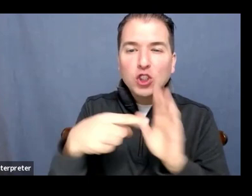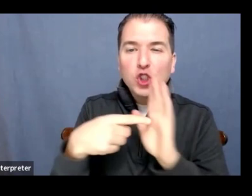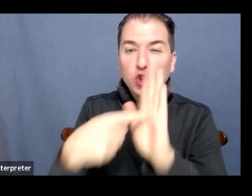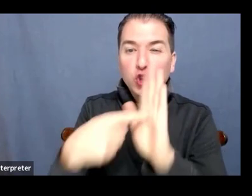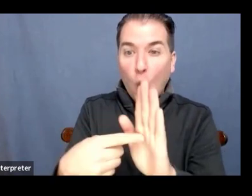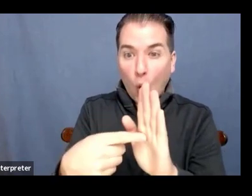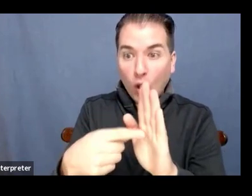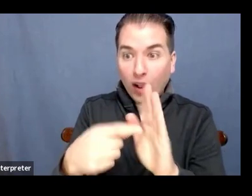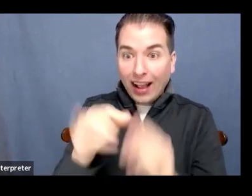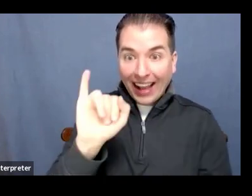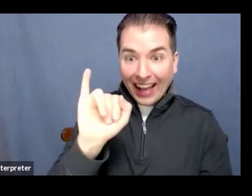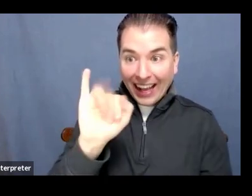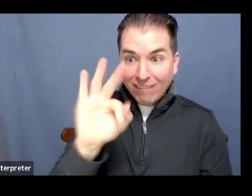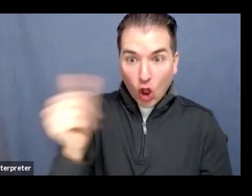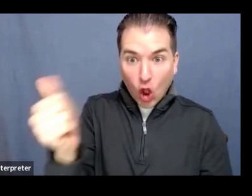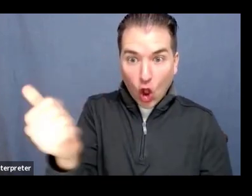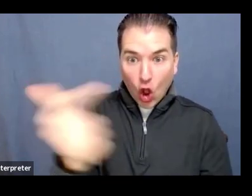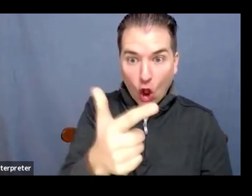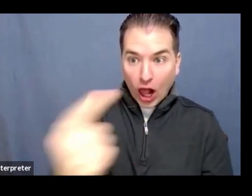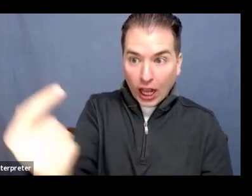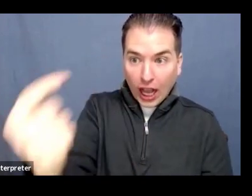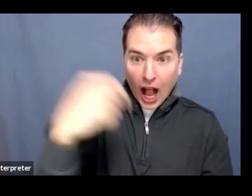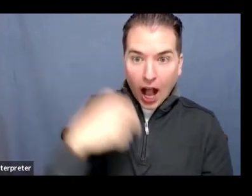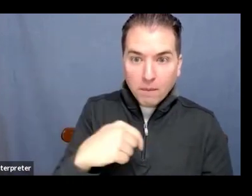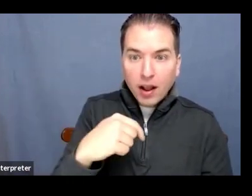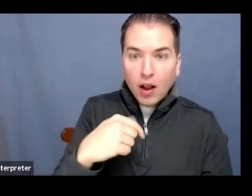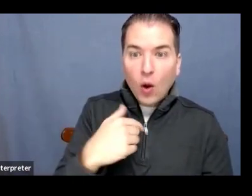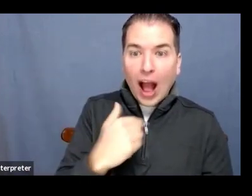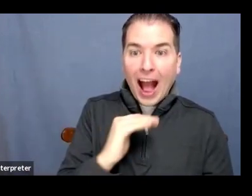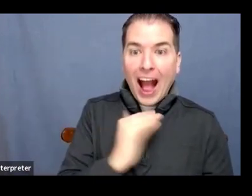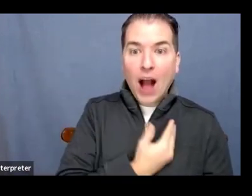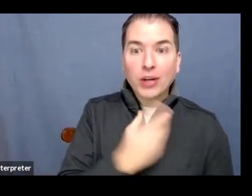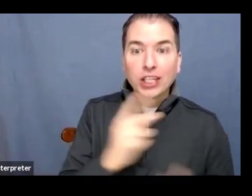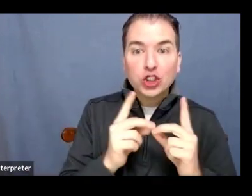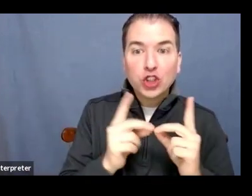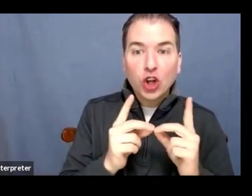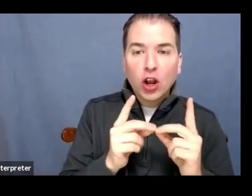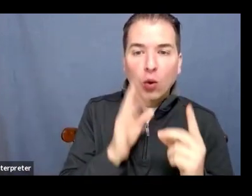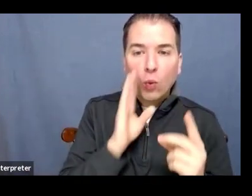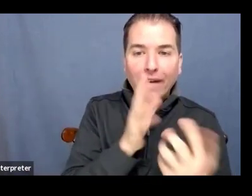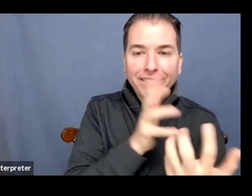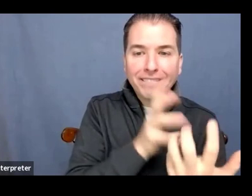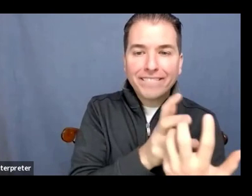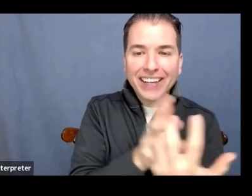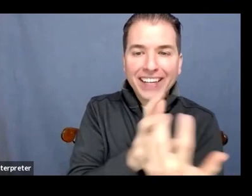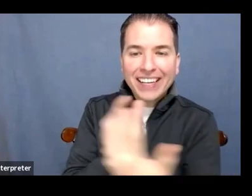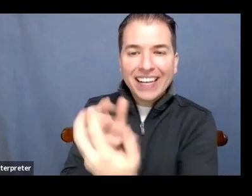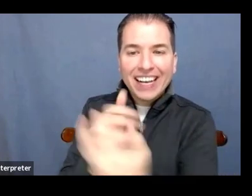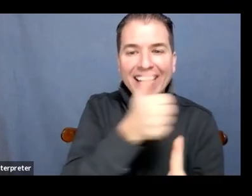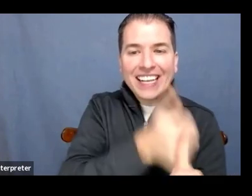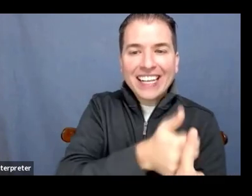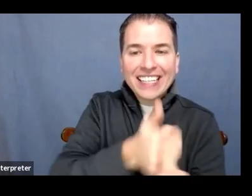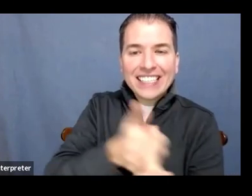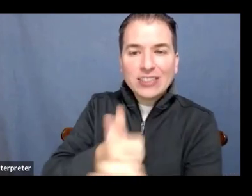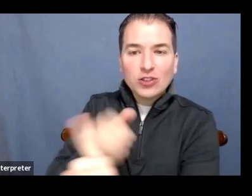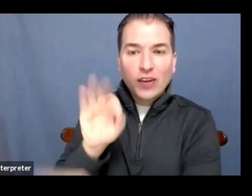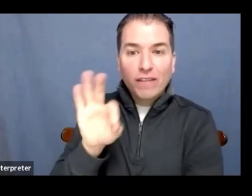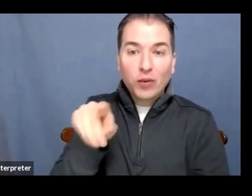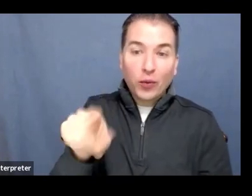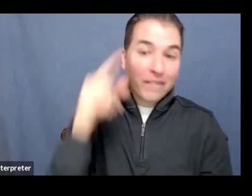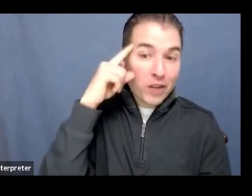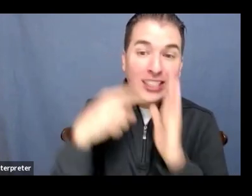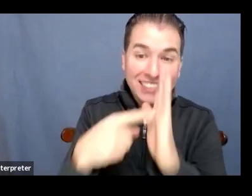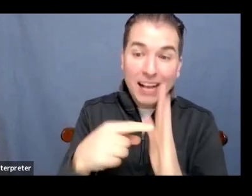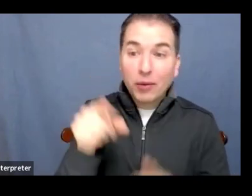idea here is that they have dessert at home, but perhaps they're having pie for dessert, but there's only pumpkin pie.